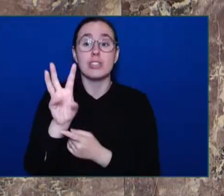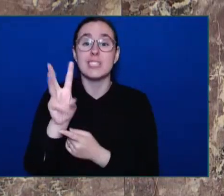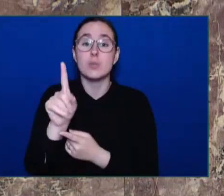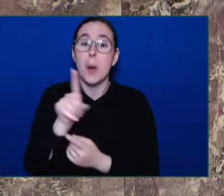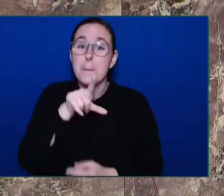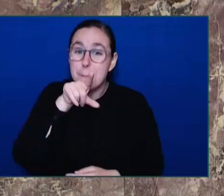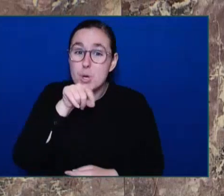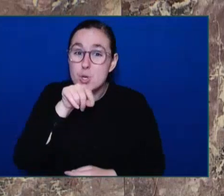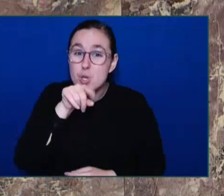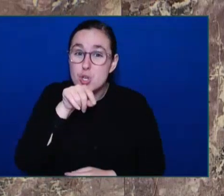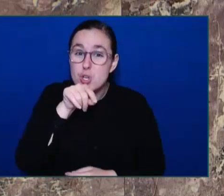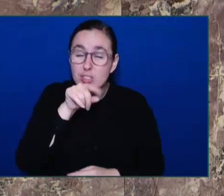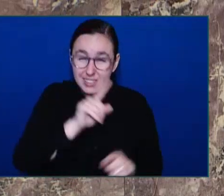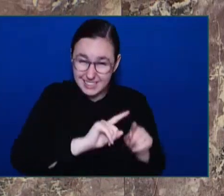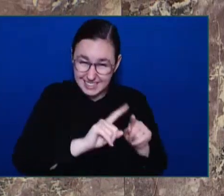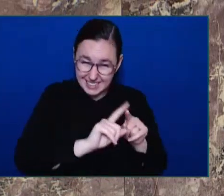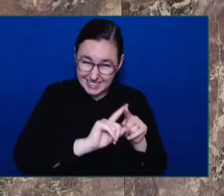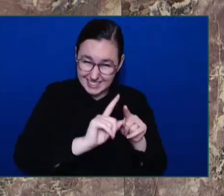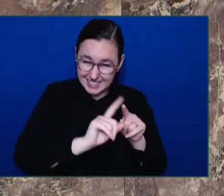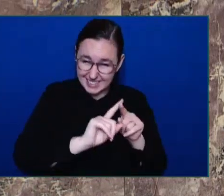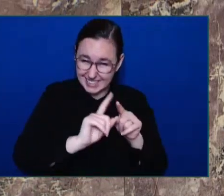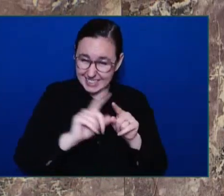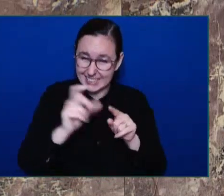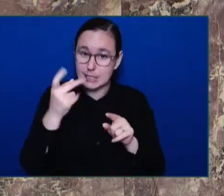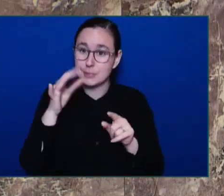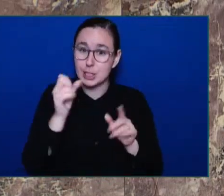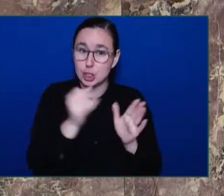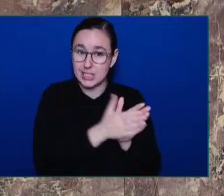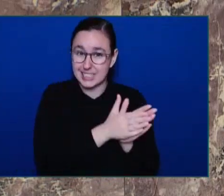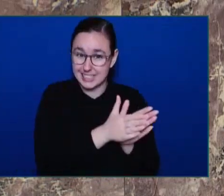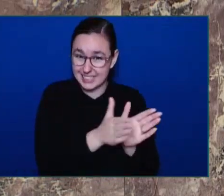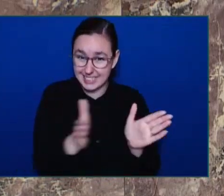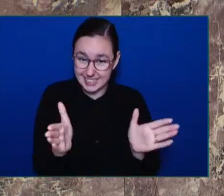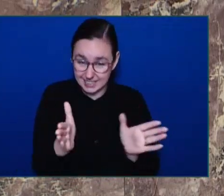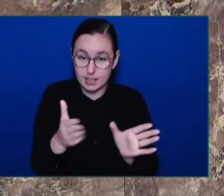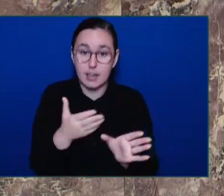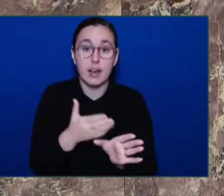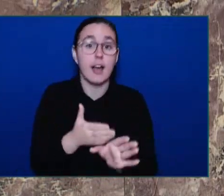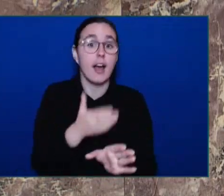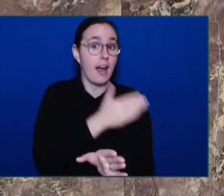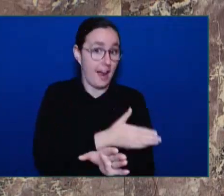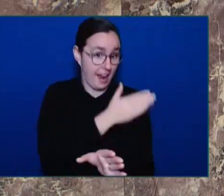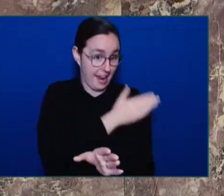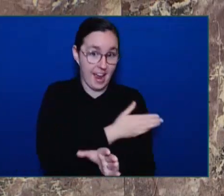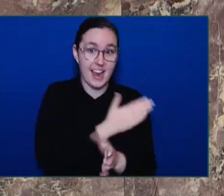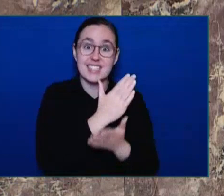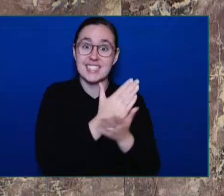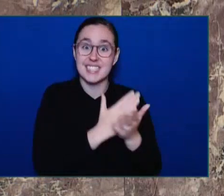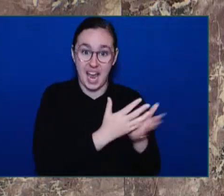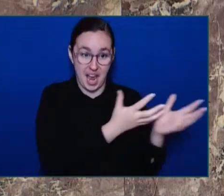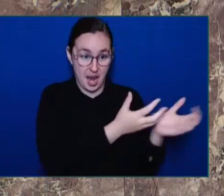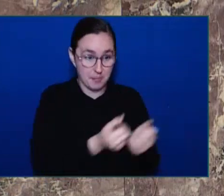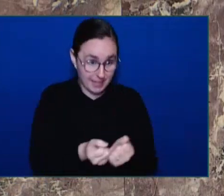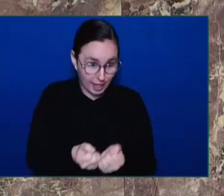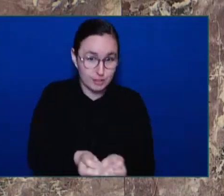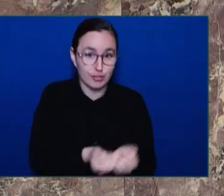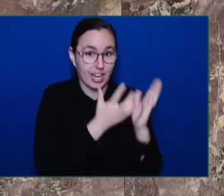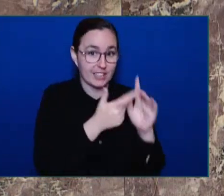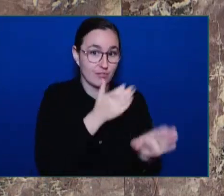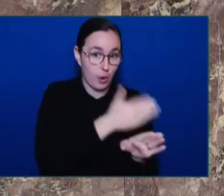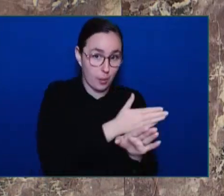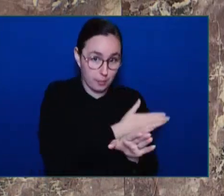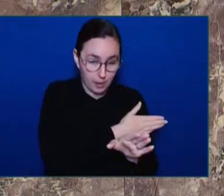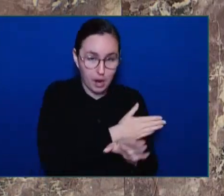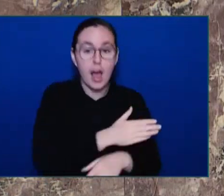from 2019 and 2020 were captured and released, along with about 300 birds that were captured earlier than